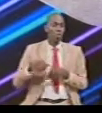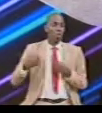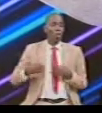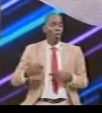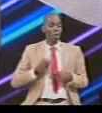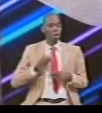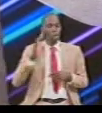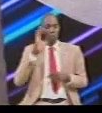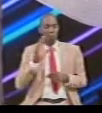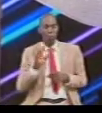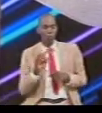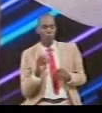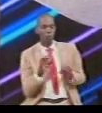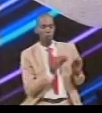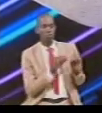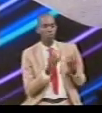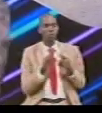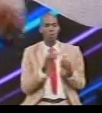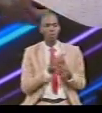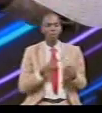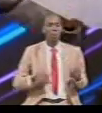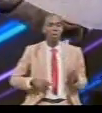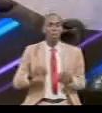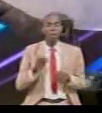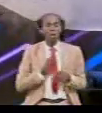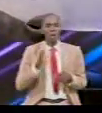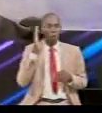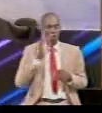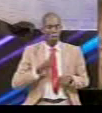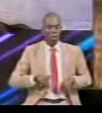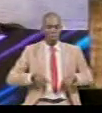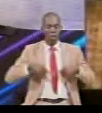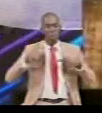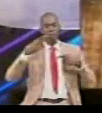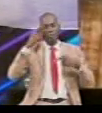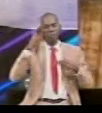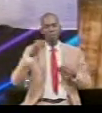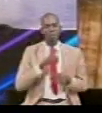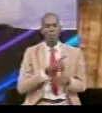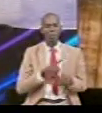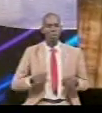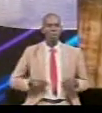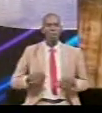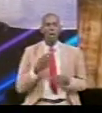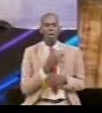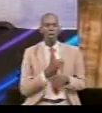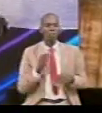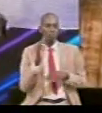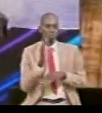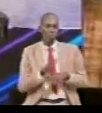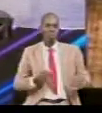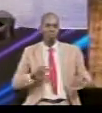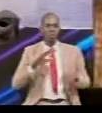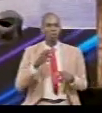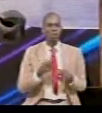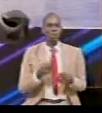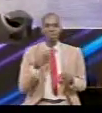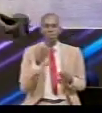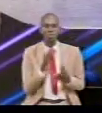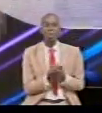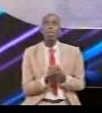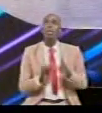the Lord. I am going to live for the Lord. And then he calls and says, I want to circumcise your heart. And you go